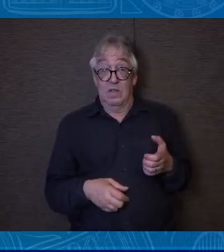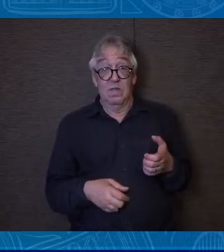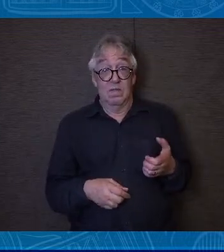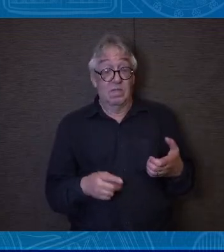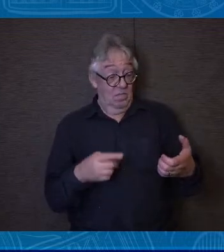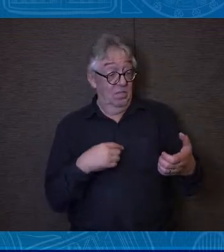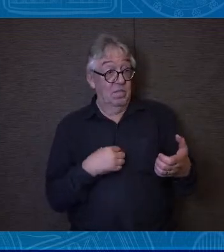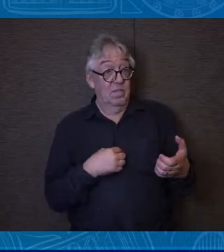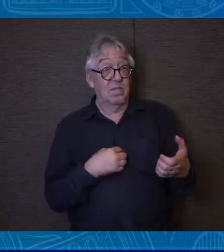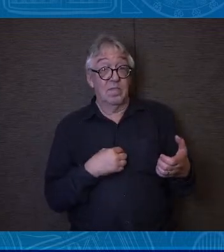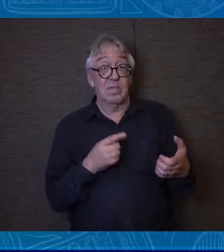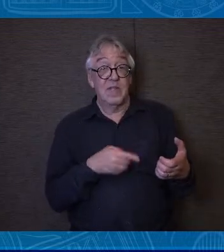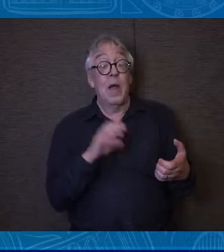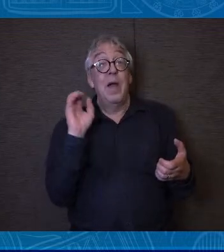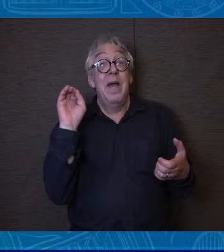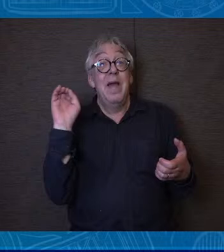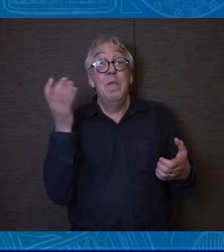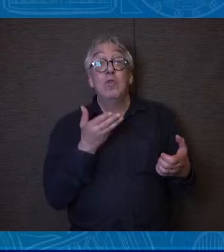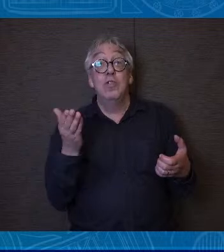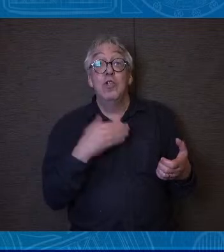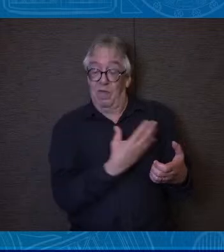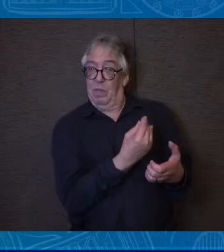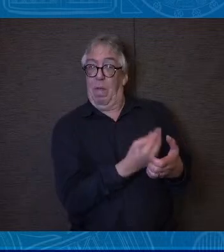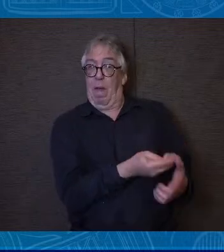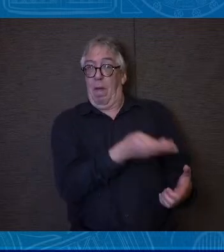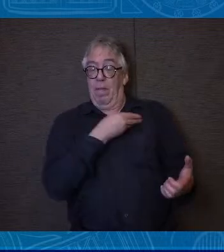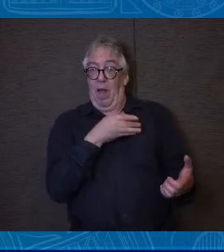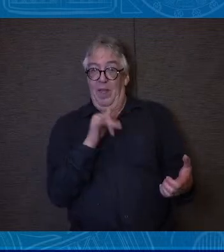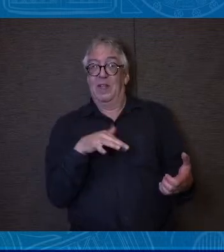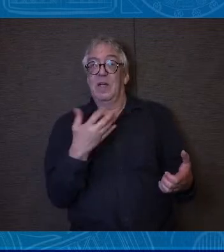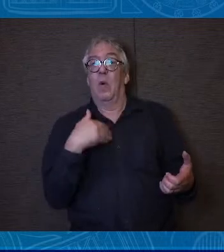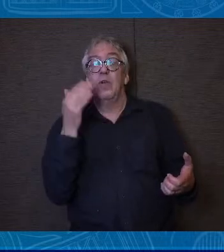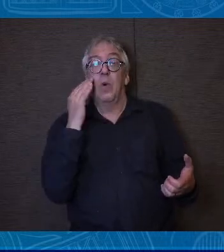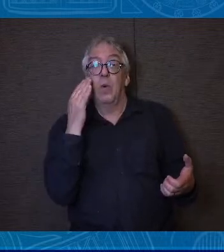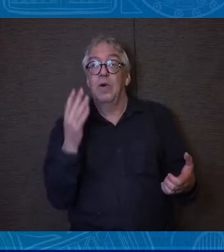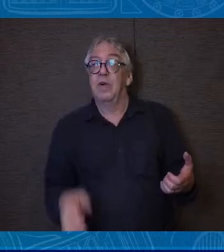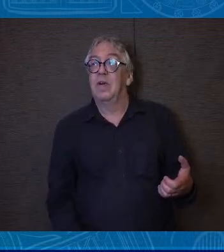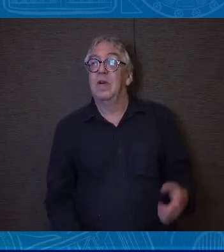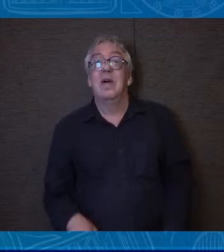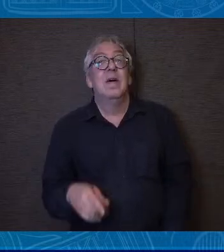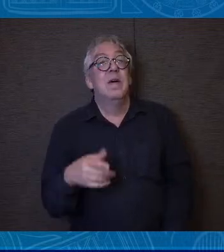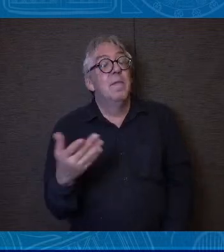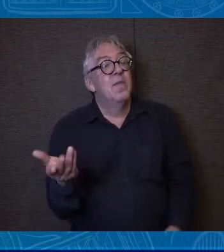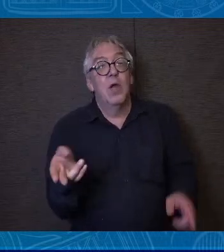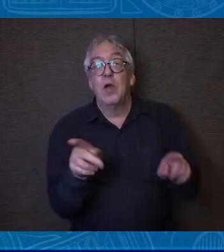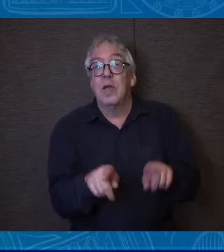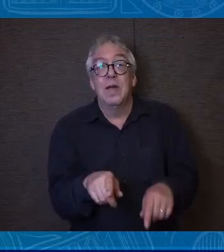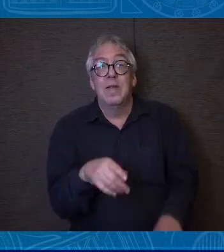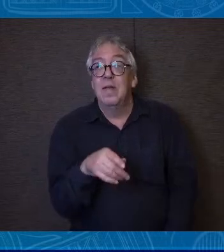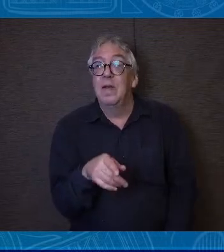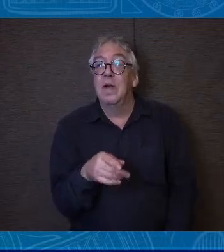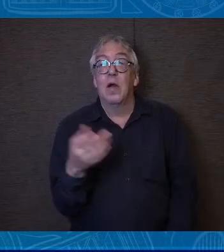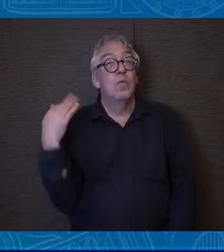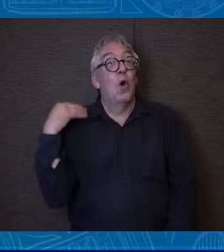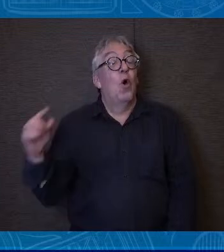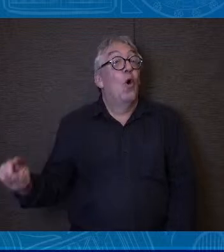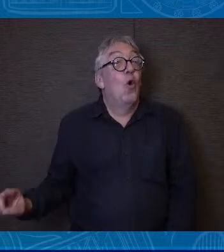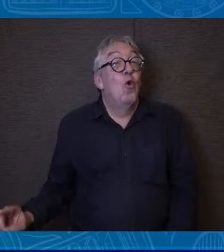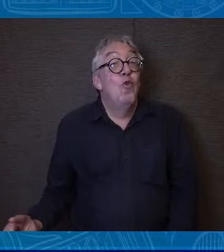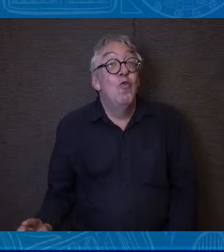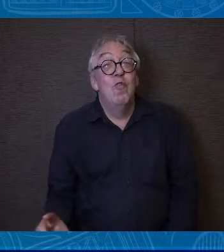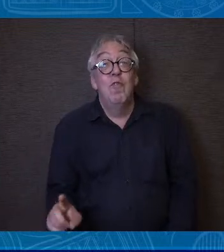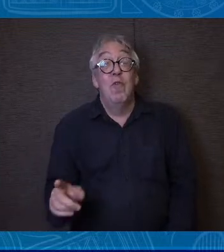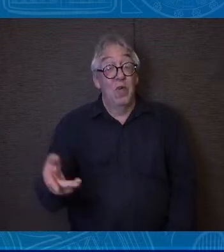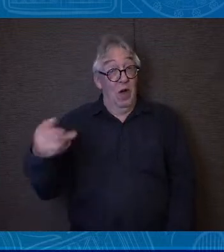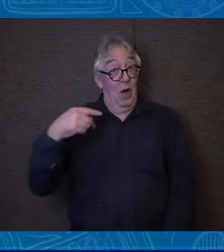Service. And that's the reason why I keep telling everyone, when we got hit by Yolanda, the very first thing that we forgot,